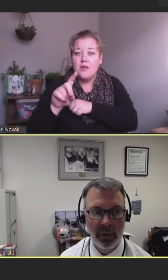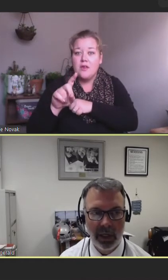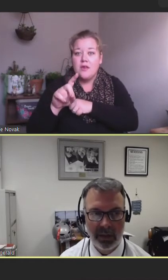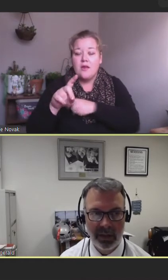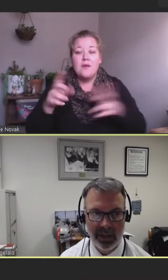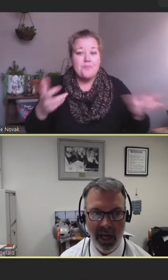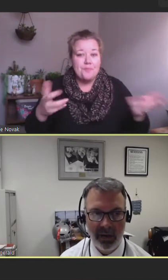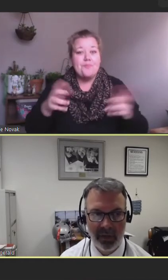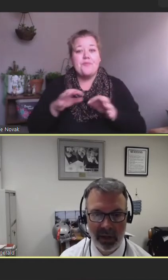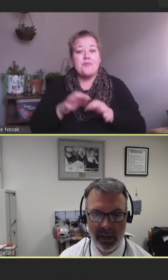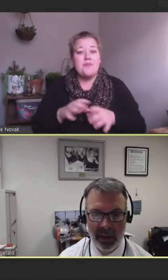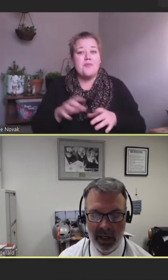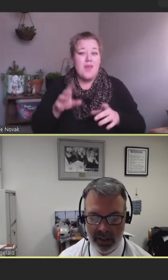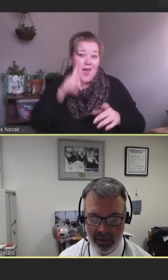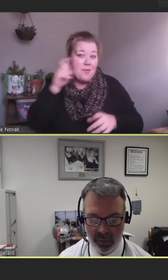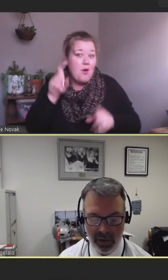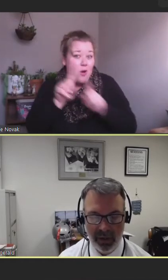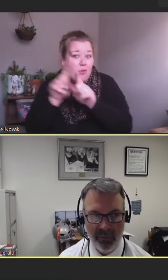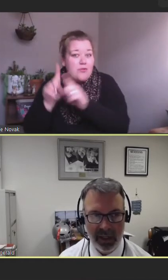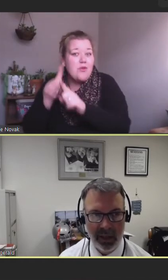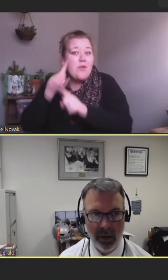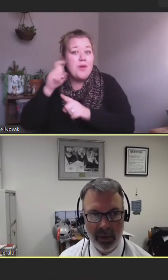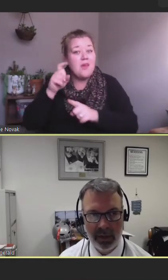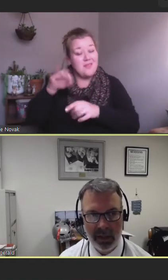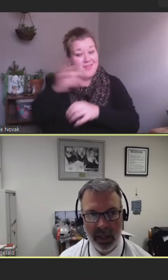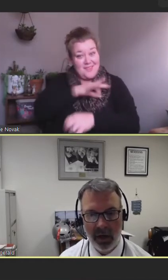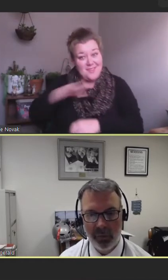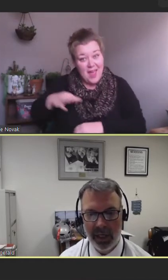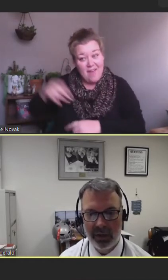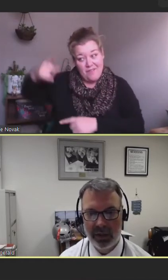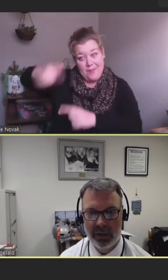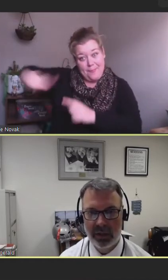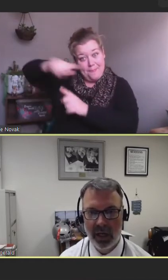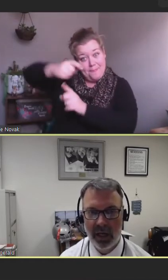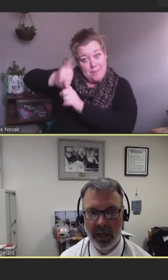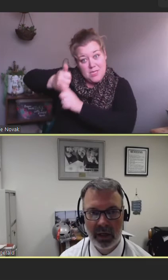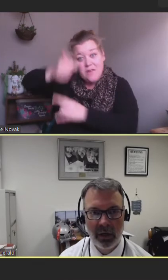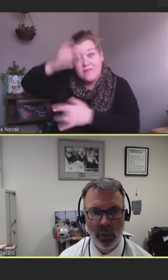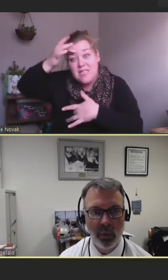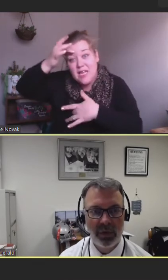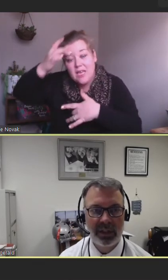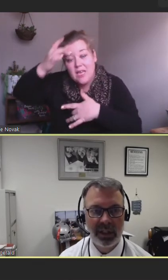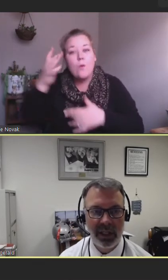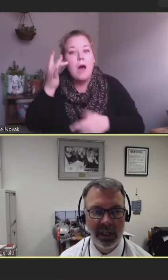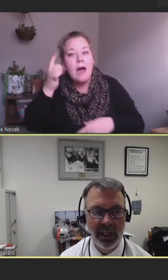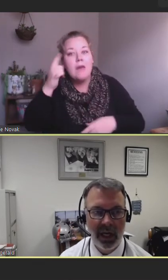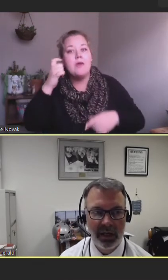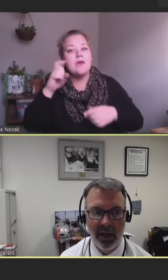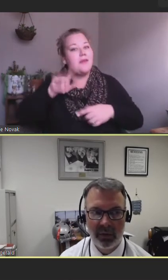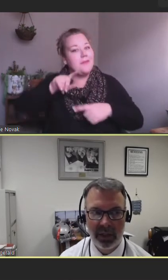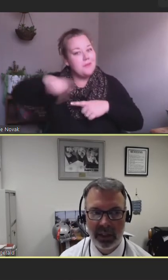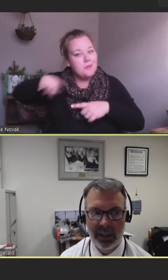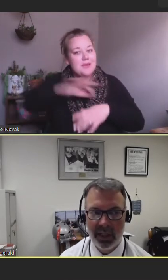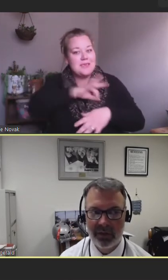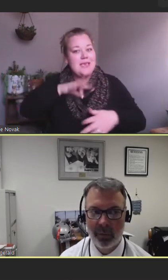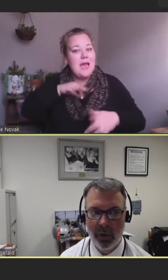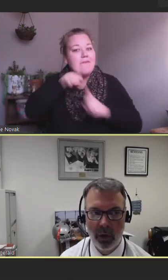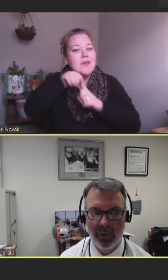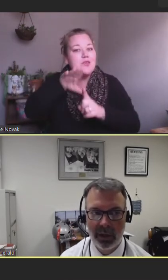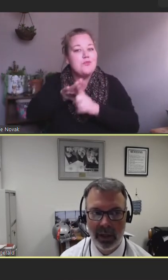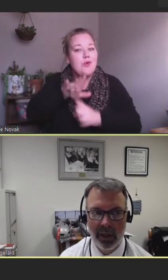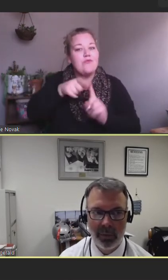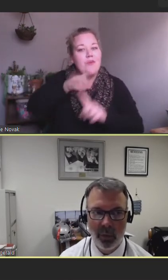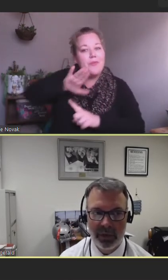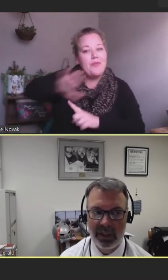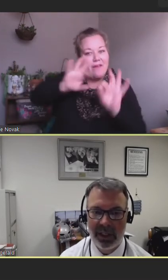home to the staff. So it's really affecting our ability to care for patients. We will see not only deaths from